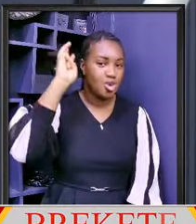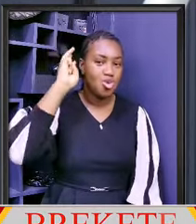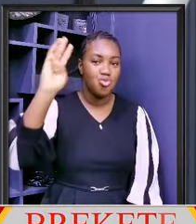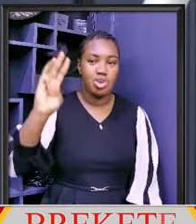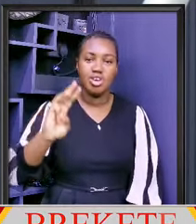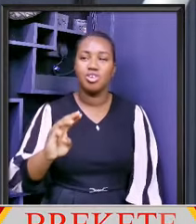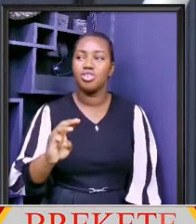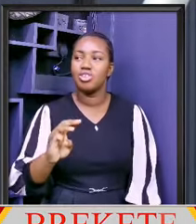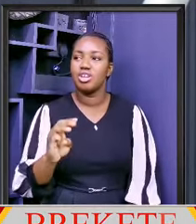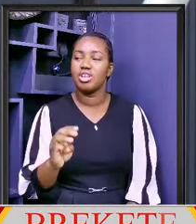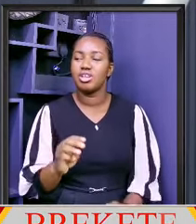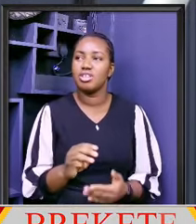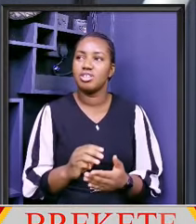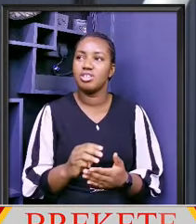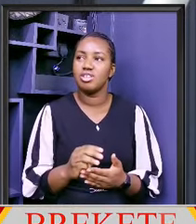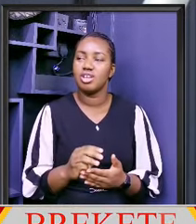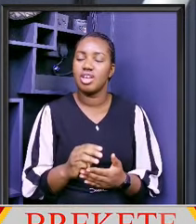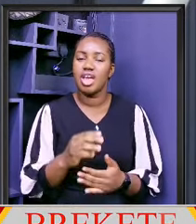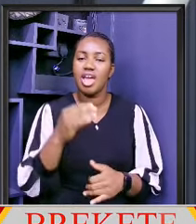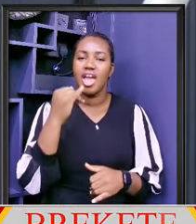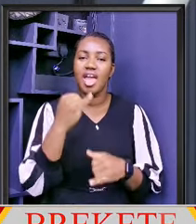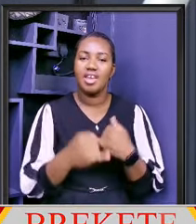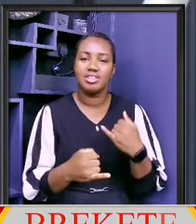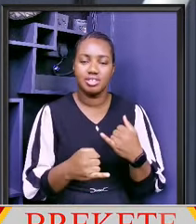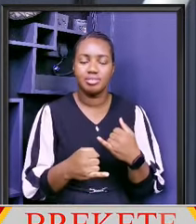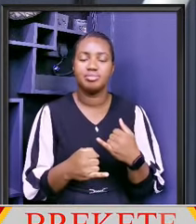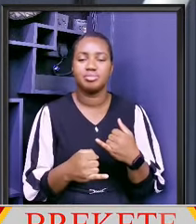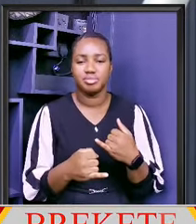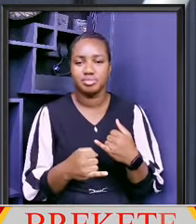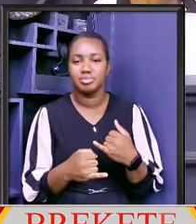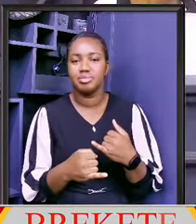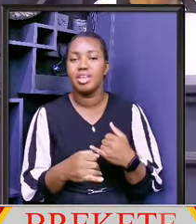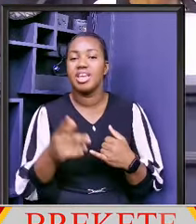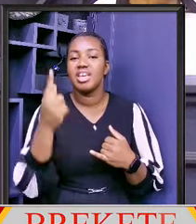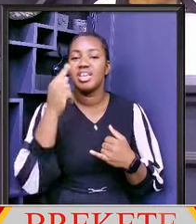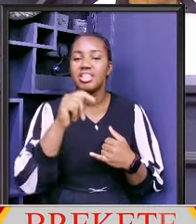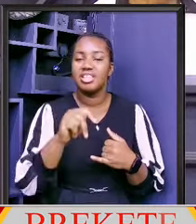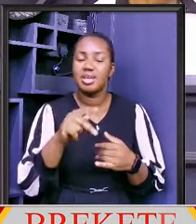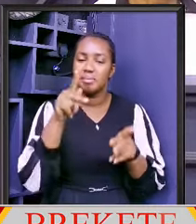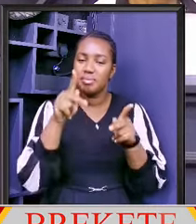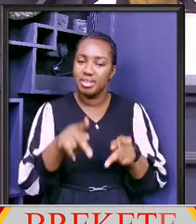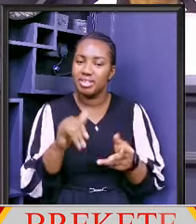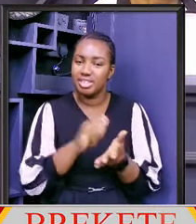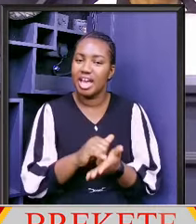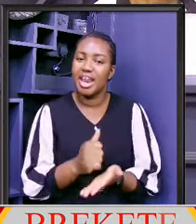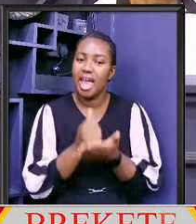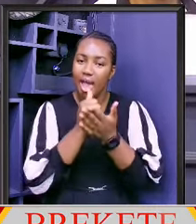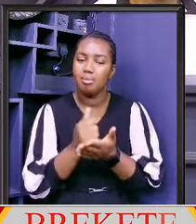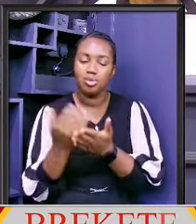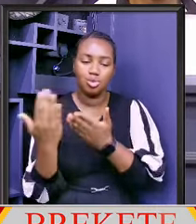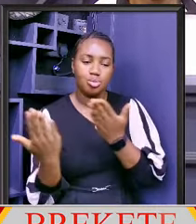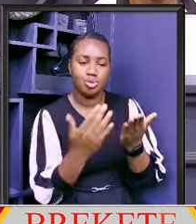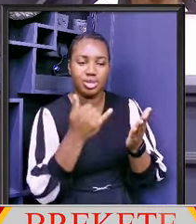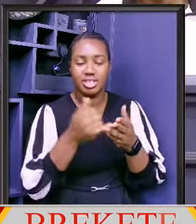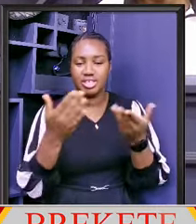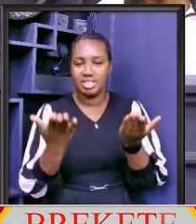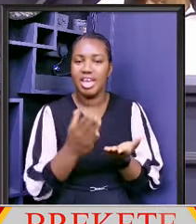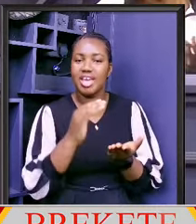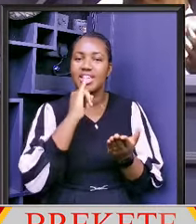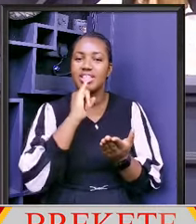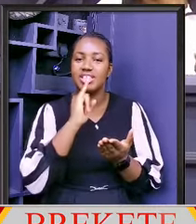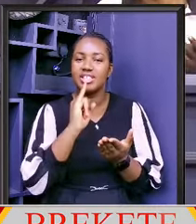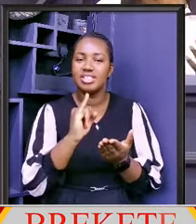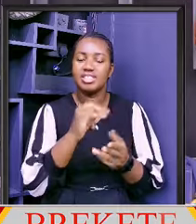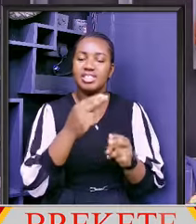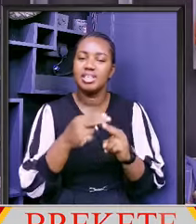him. Waiting be the man name. Mr. Kingsley Udom. Okay, Mr. Kingsley Udom, now in carry and come. We appreciate Mr.